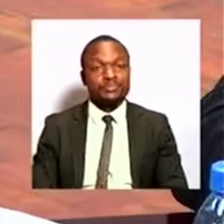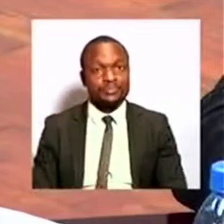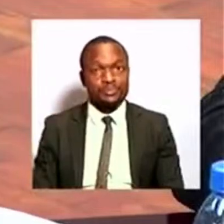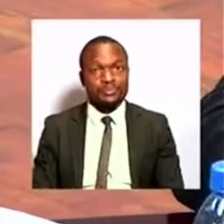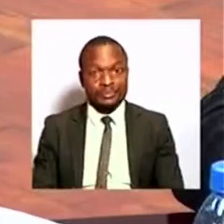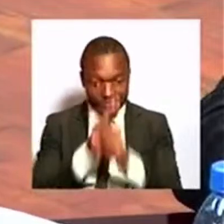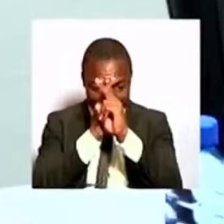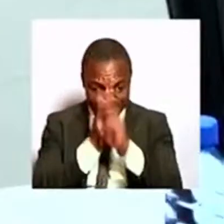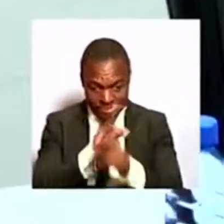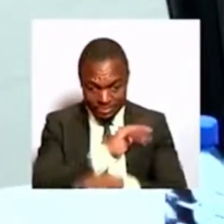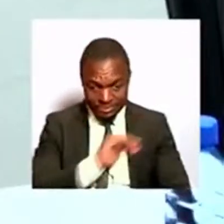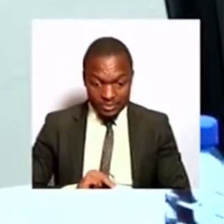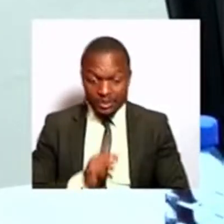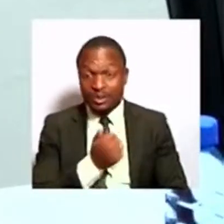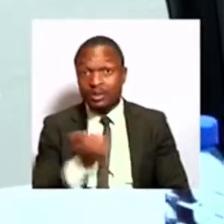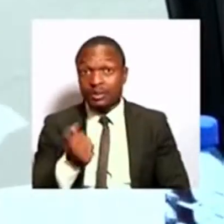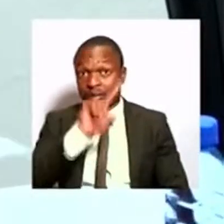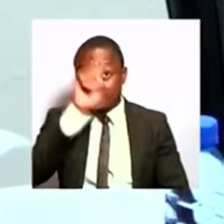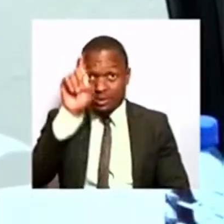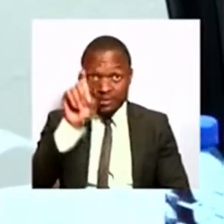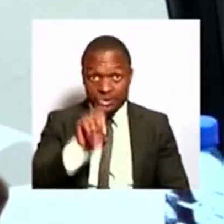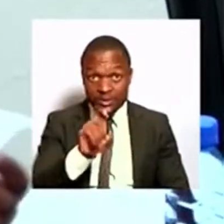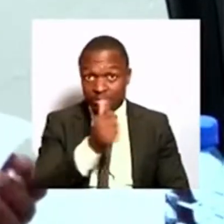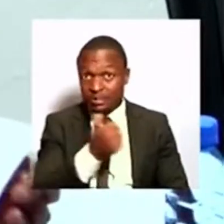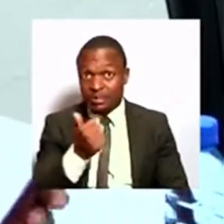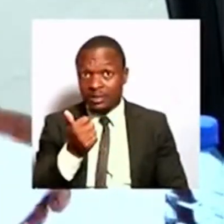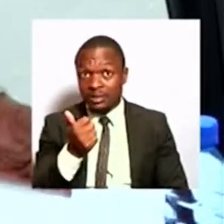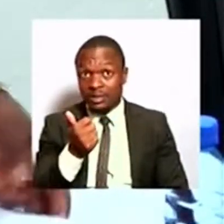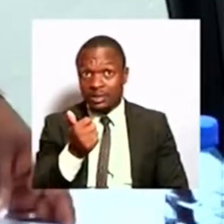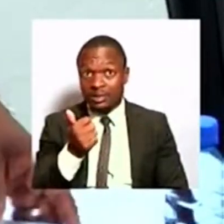Honorable members, any other questions, any other follow-ups?